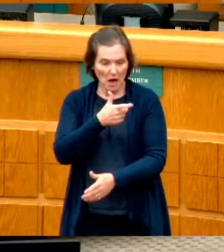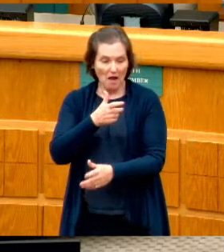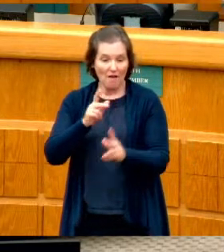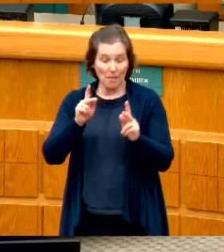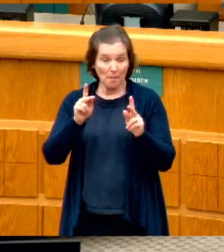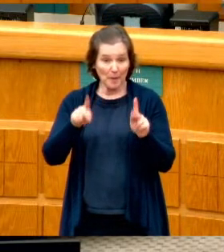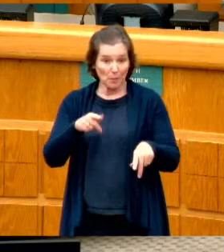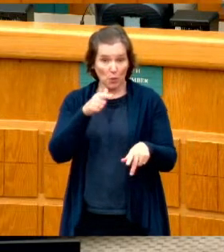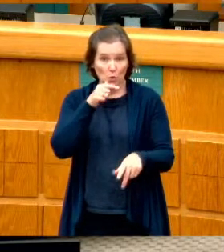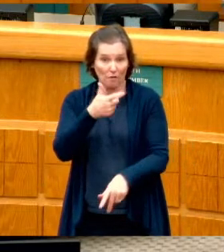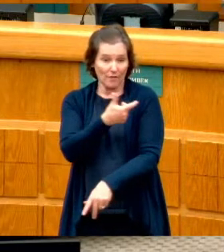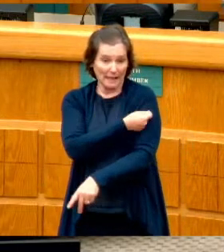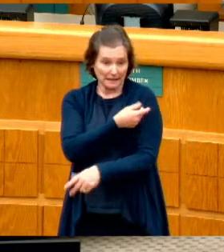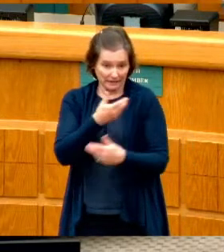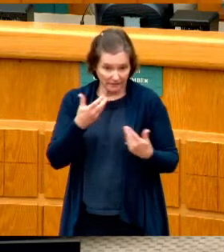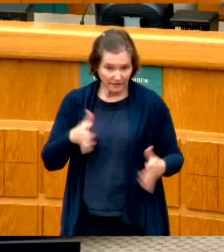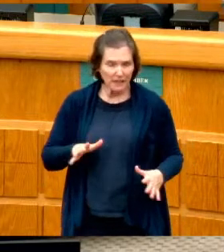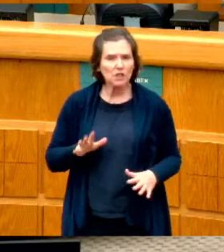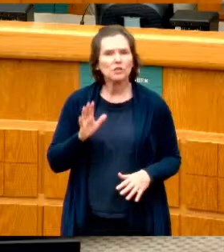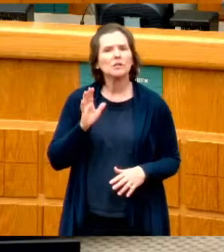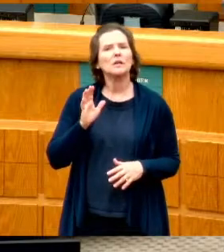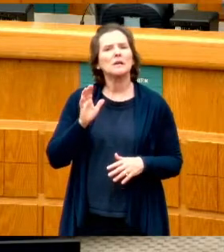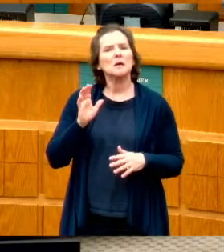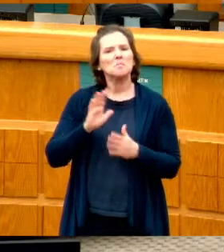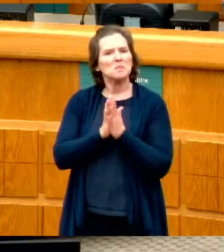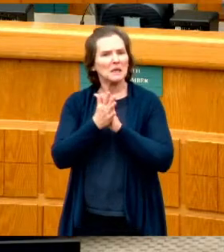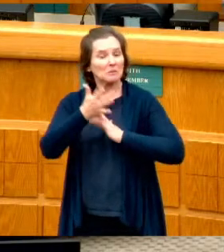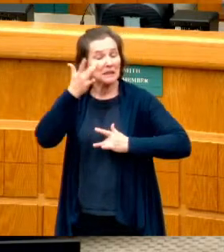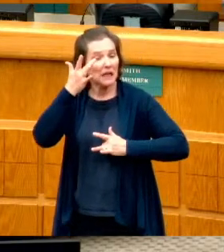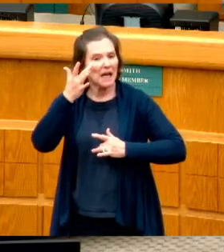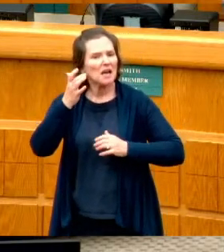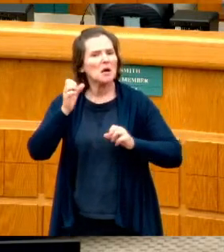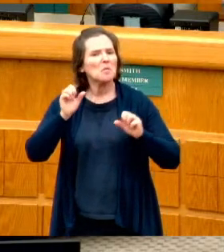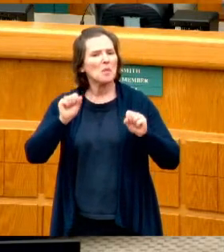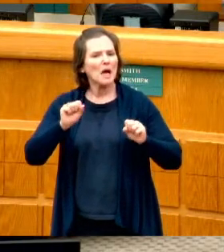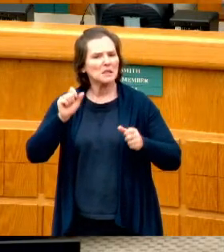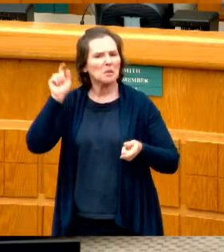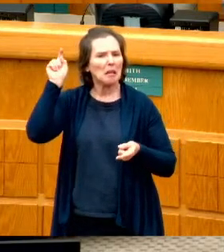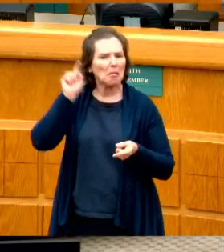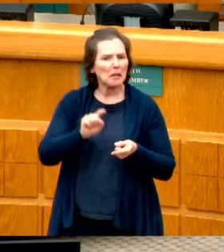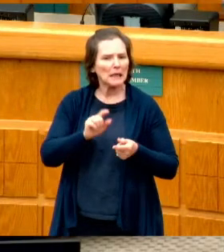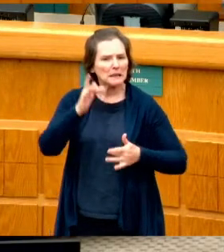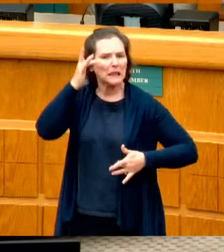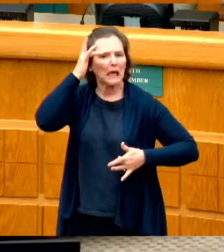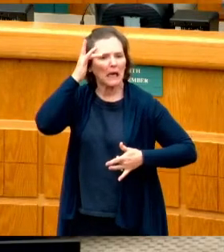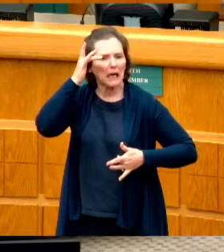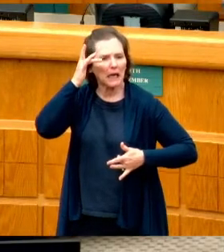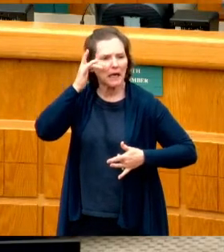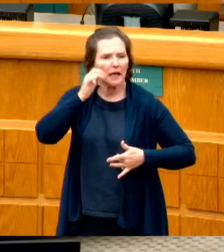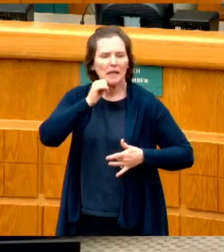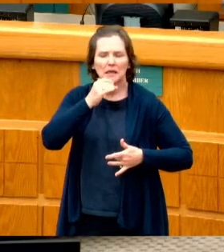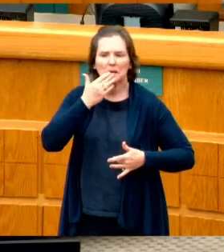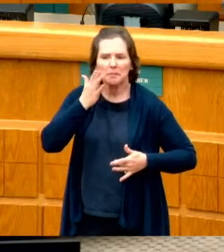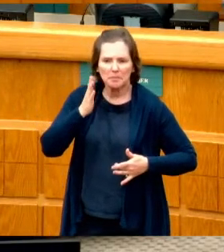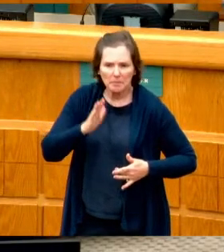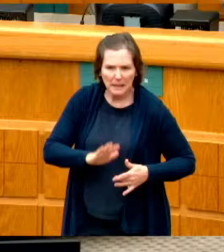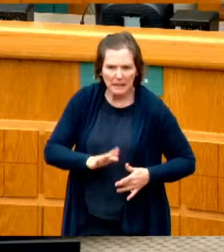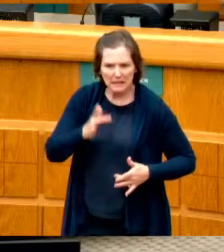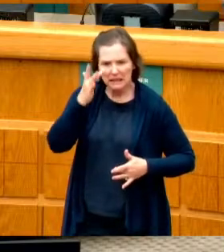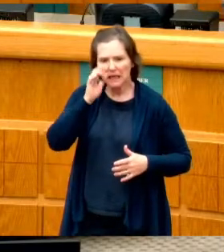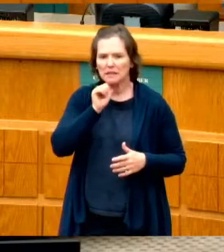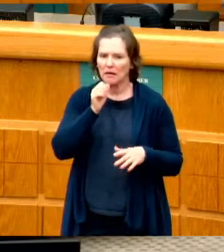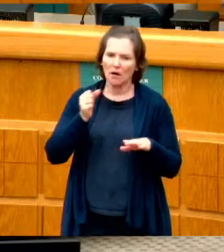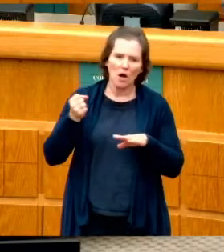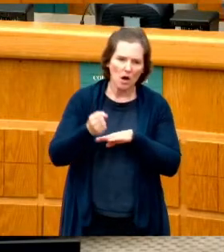However, these vaccines are being closely monitored and more studies are underway as mutations continue to